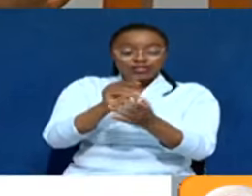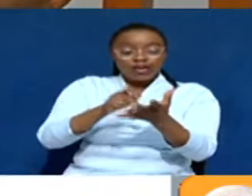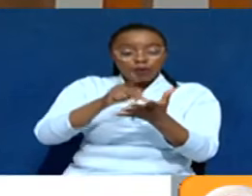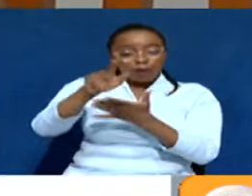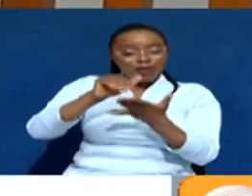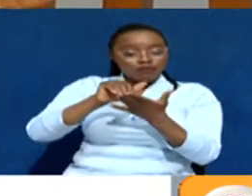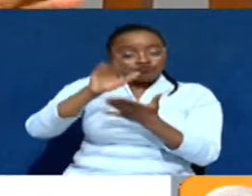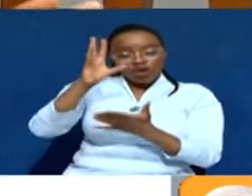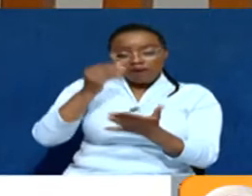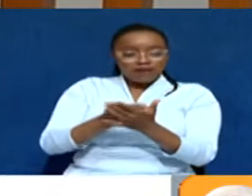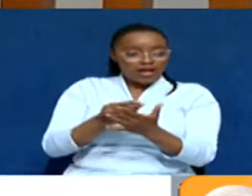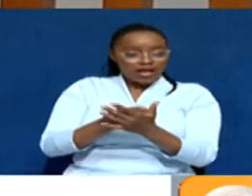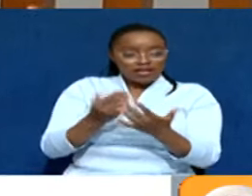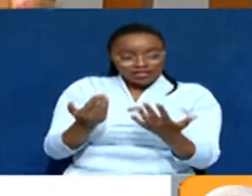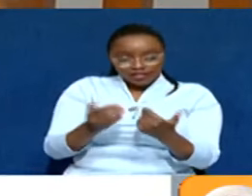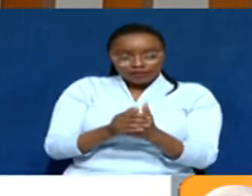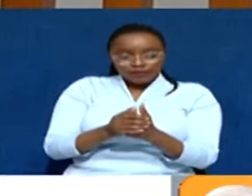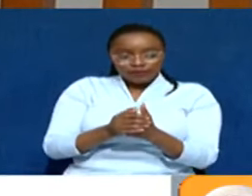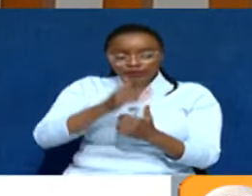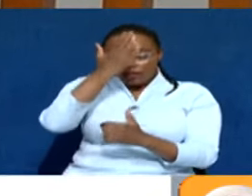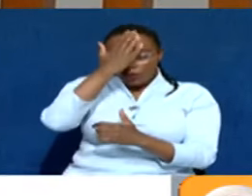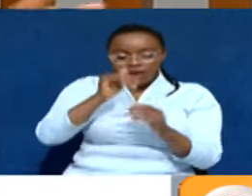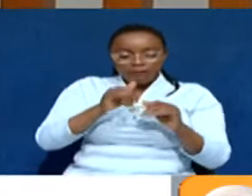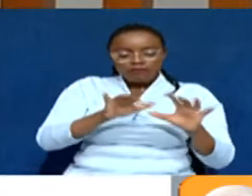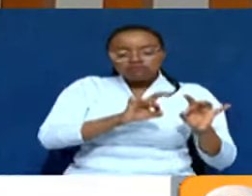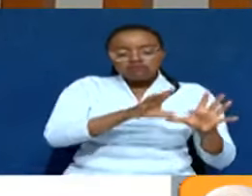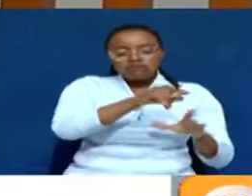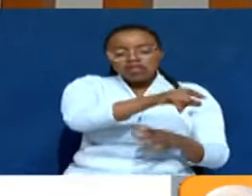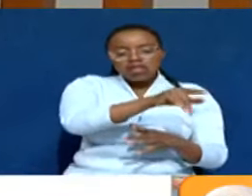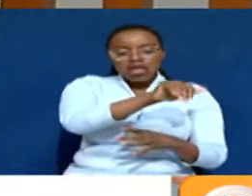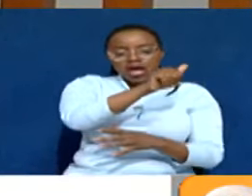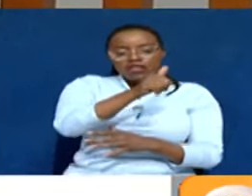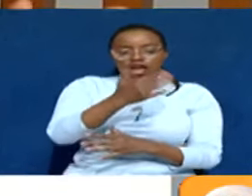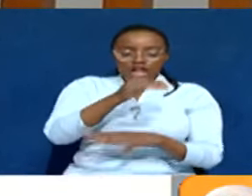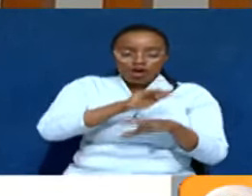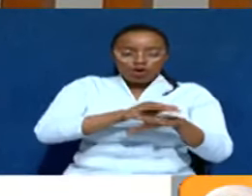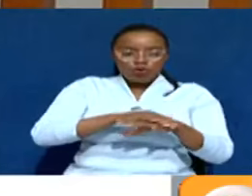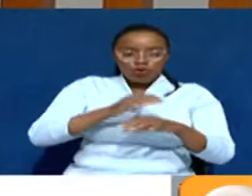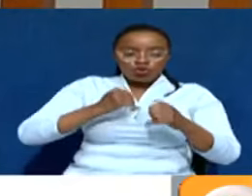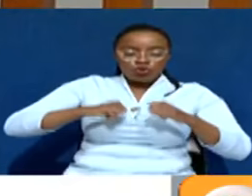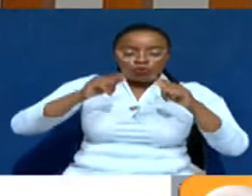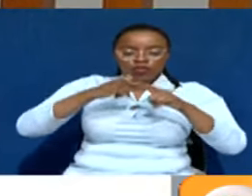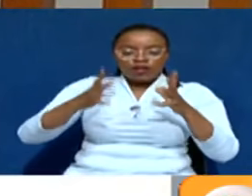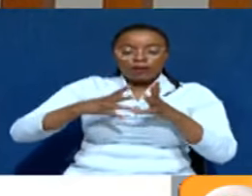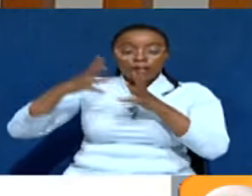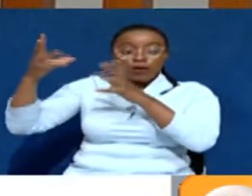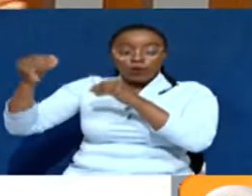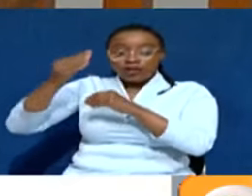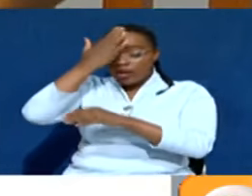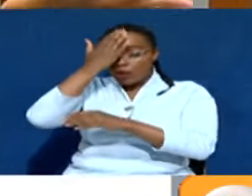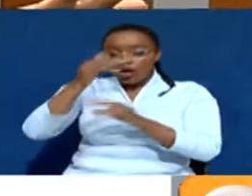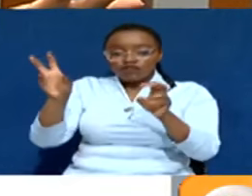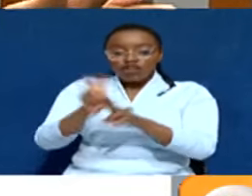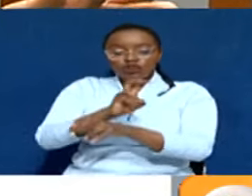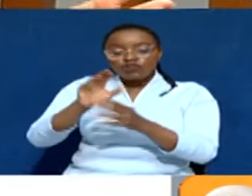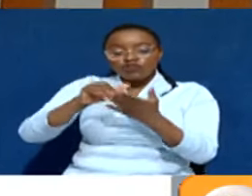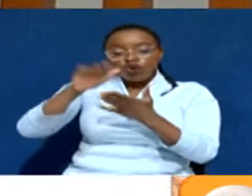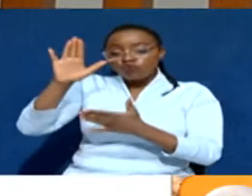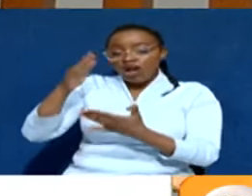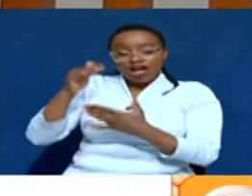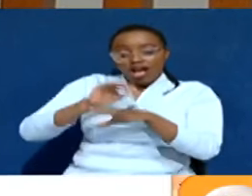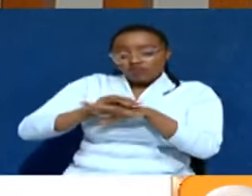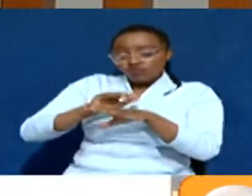better than the first job that I had. Why I left my good employer and went outside? It's like looking for greener